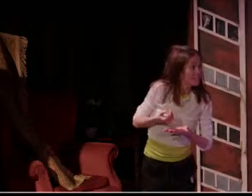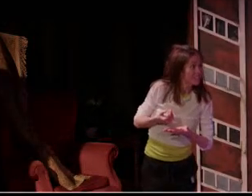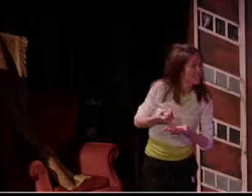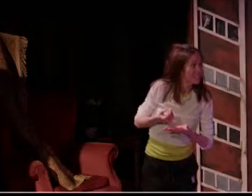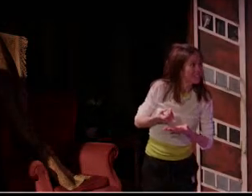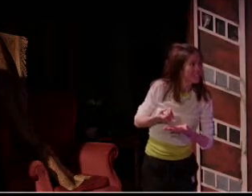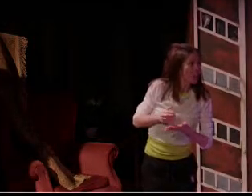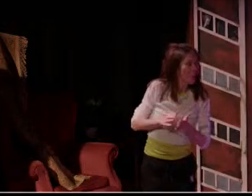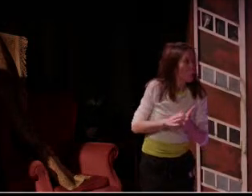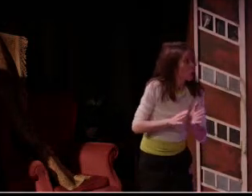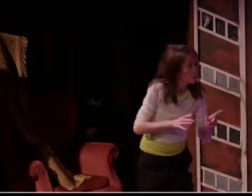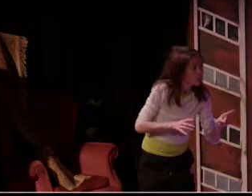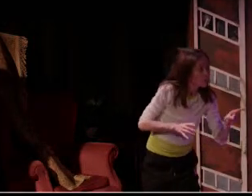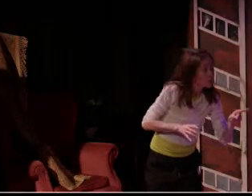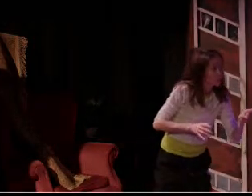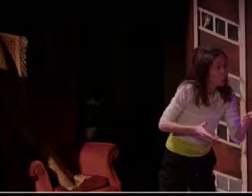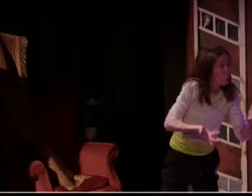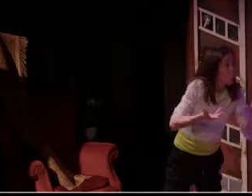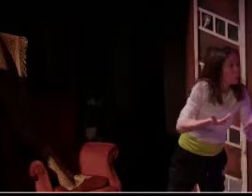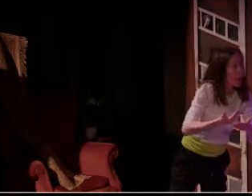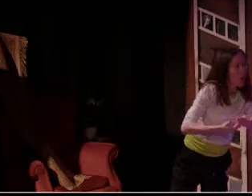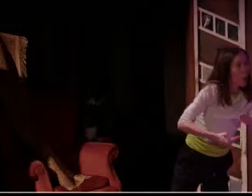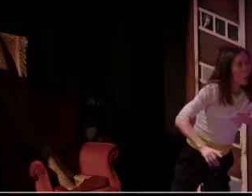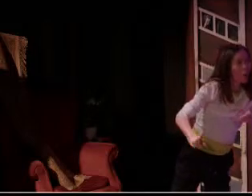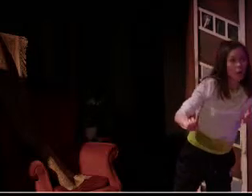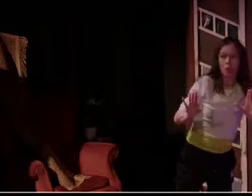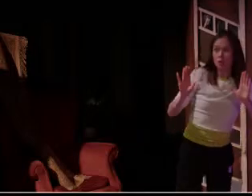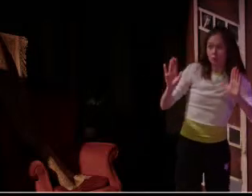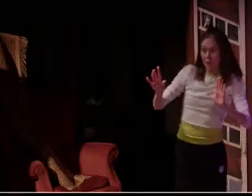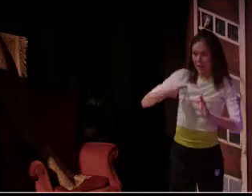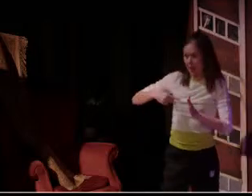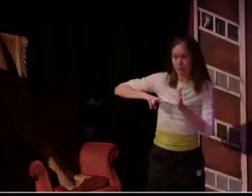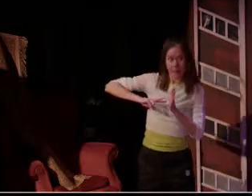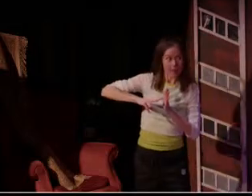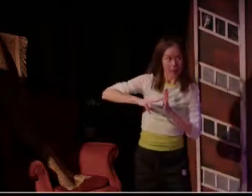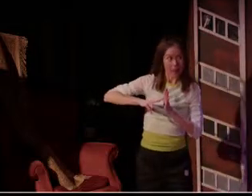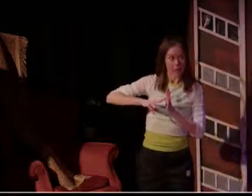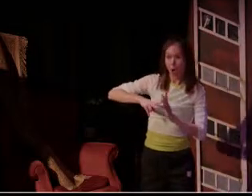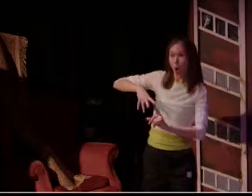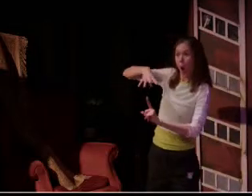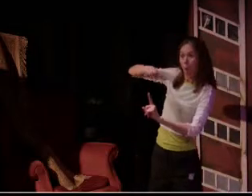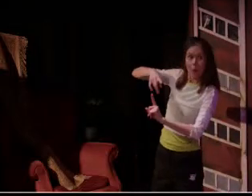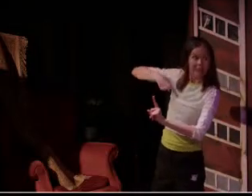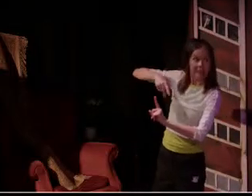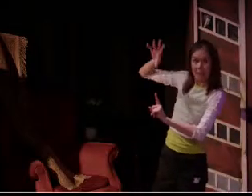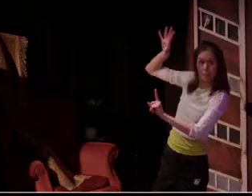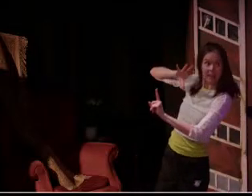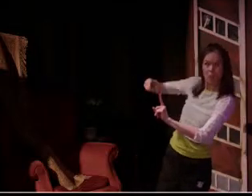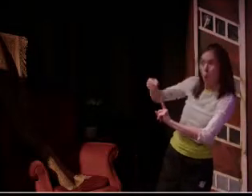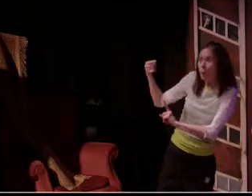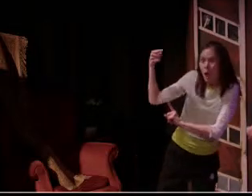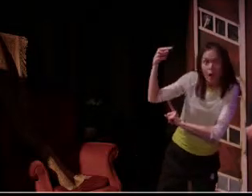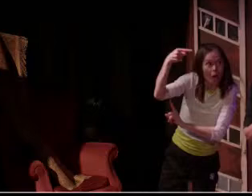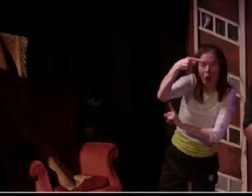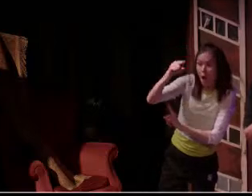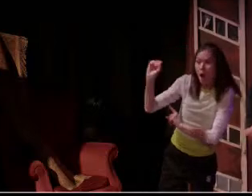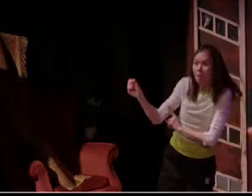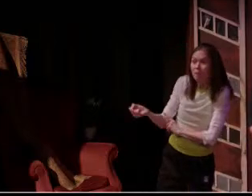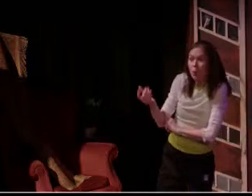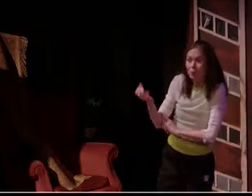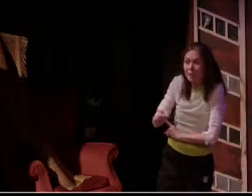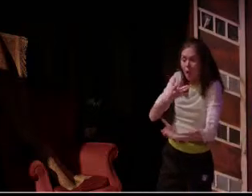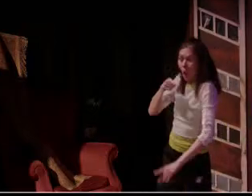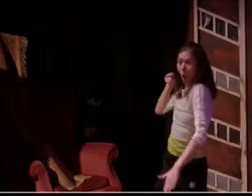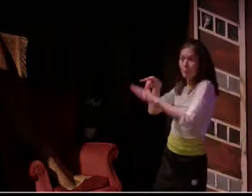What I do now, I tell Polixenes of this escape and where the two are